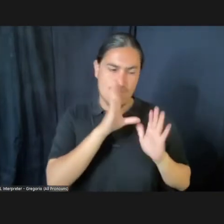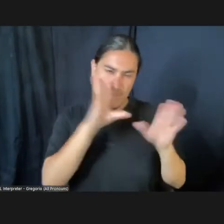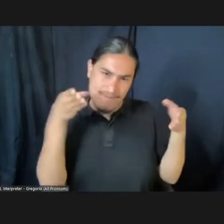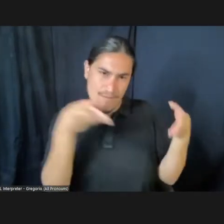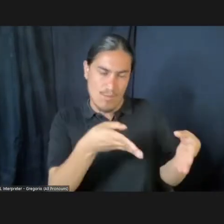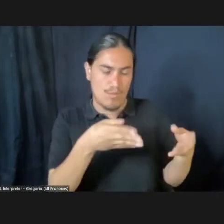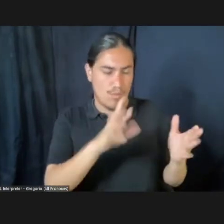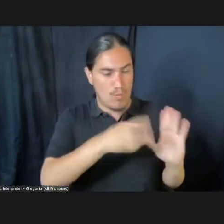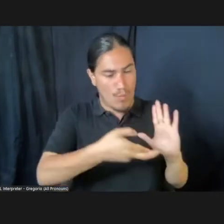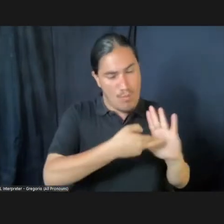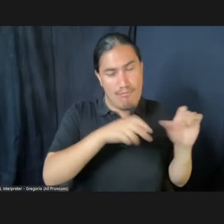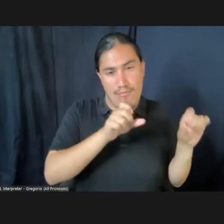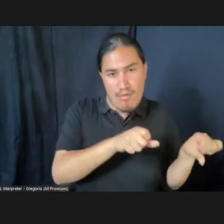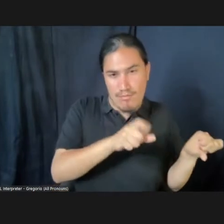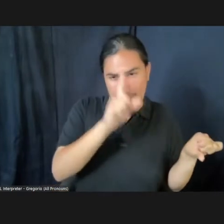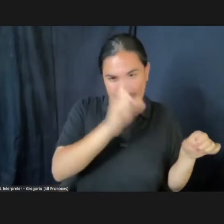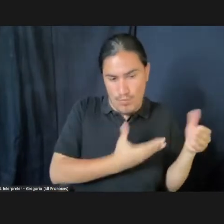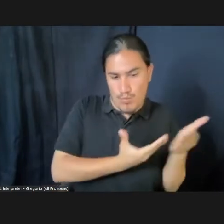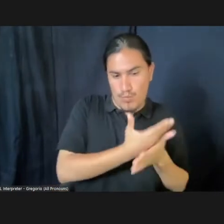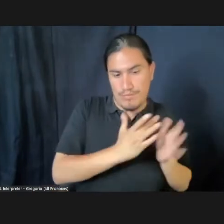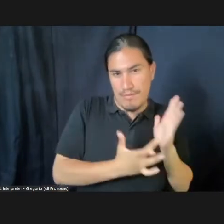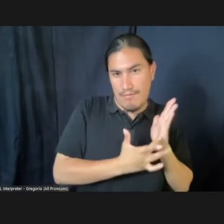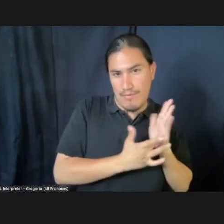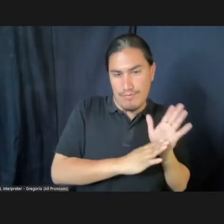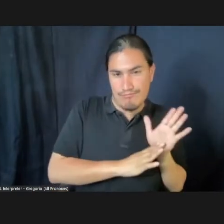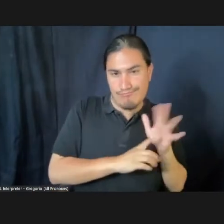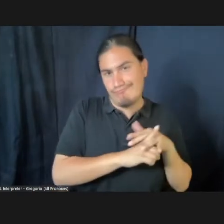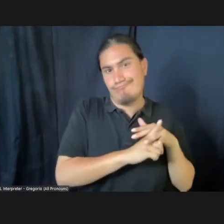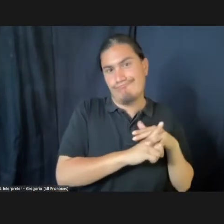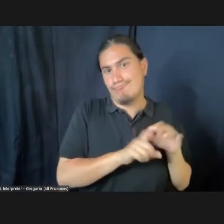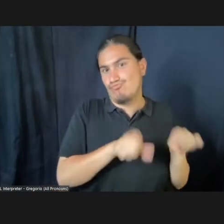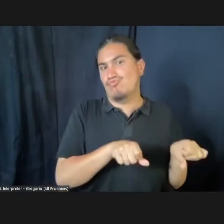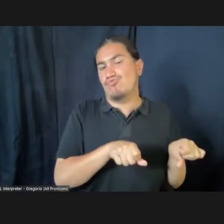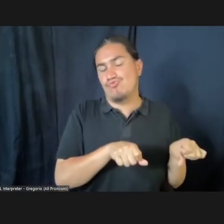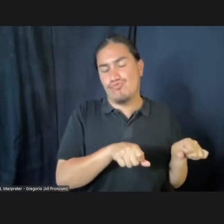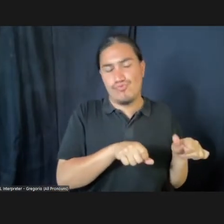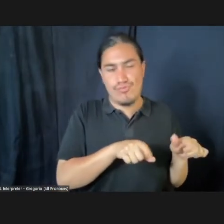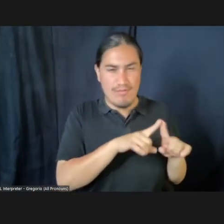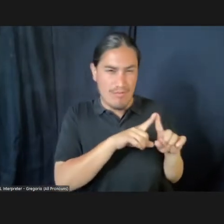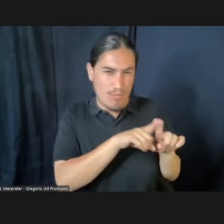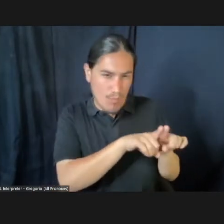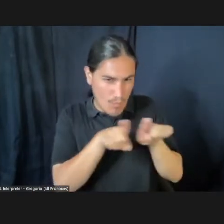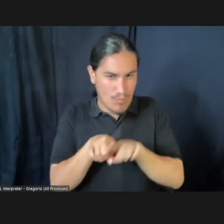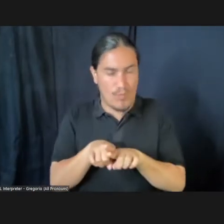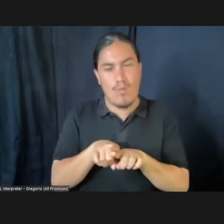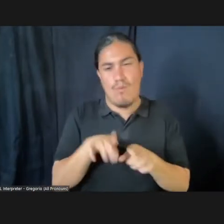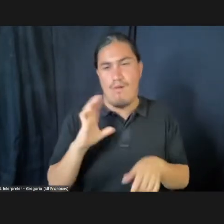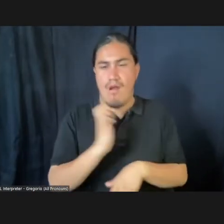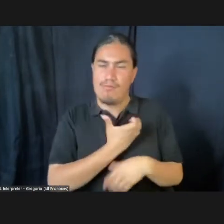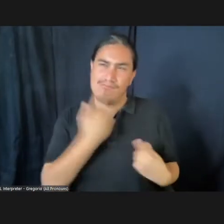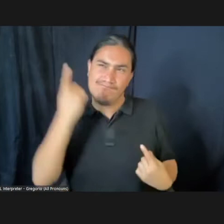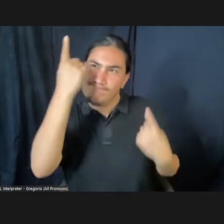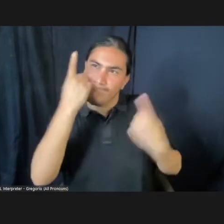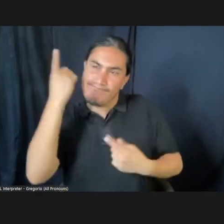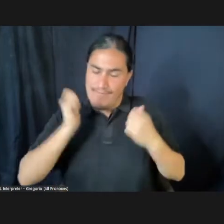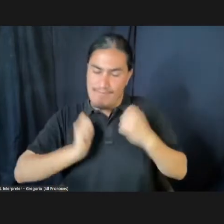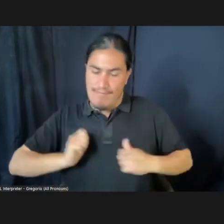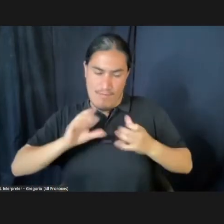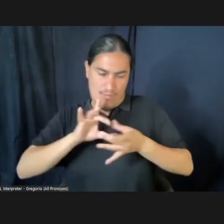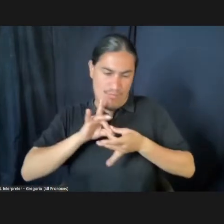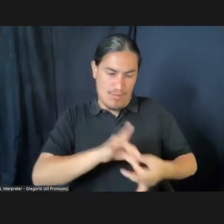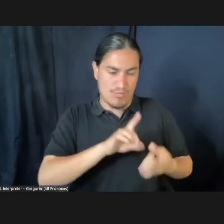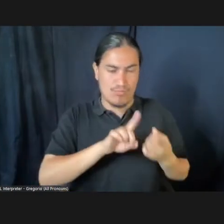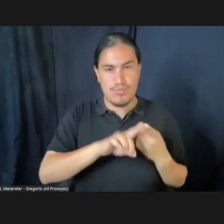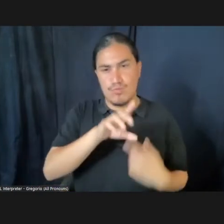and possibilities of new technology at the time, as well as the question of theater's relationship to the digital.